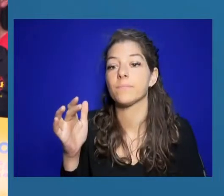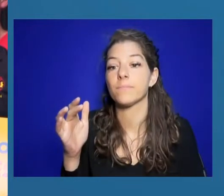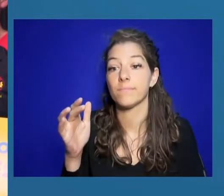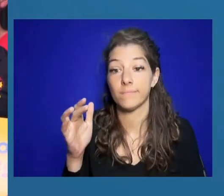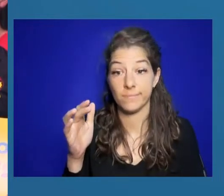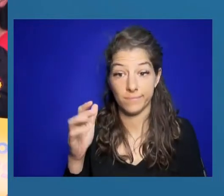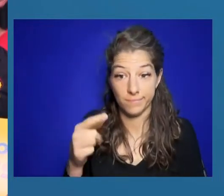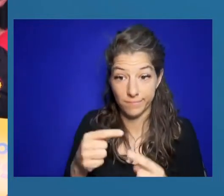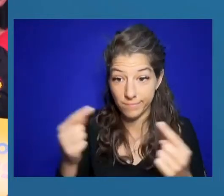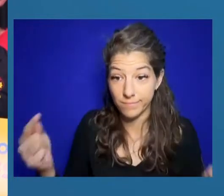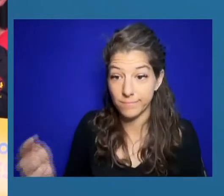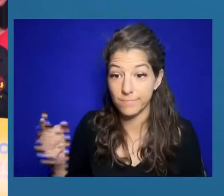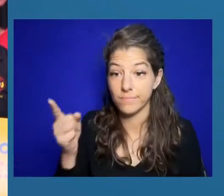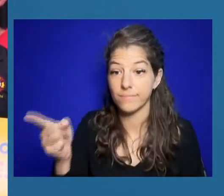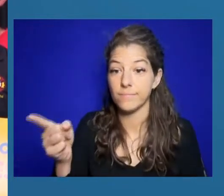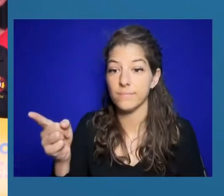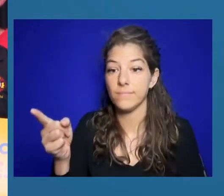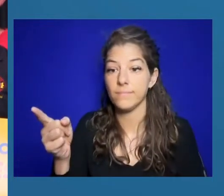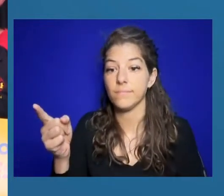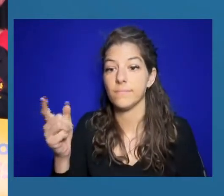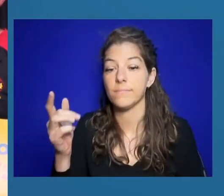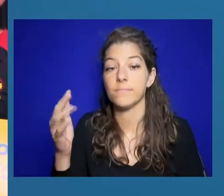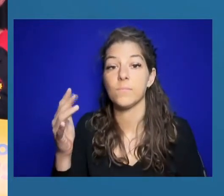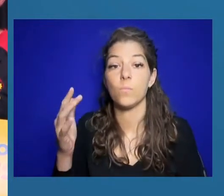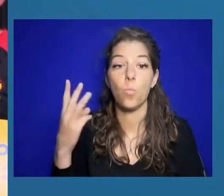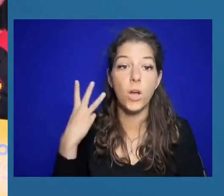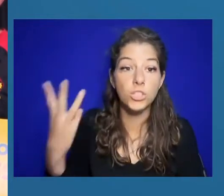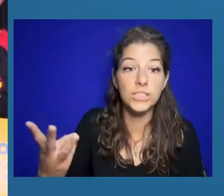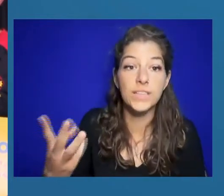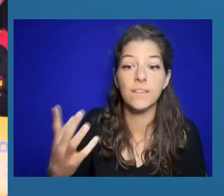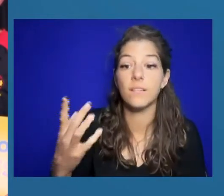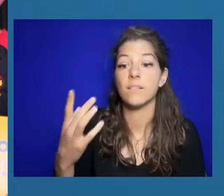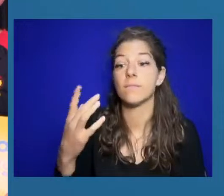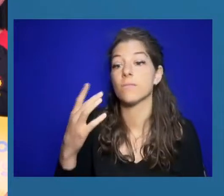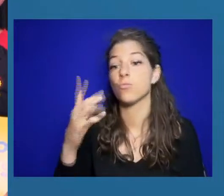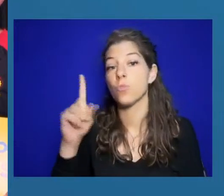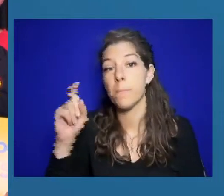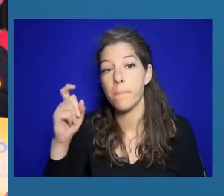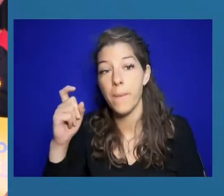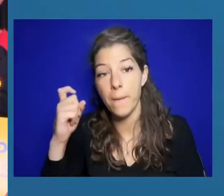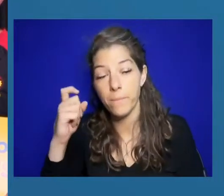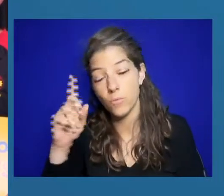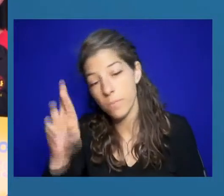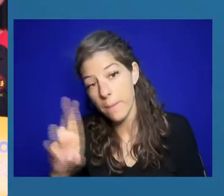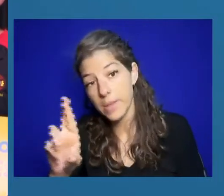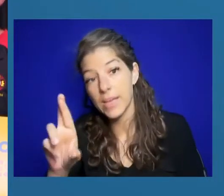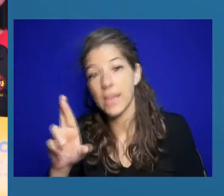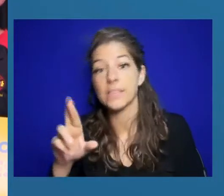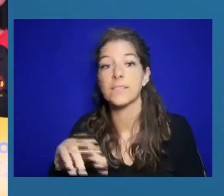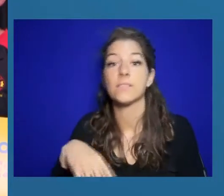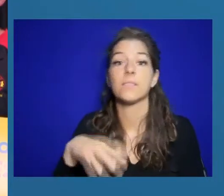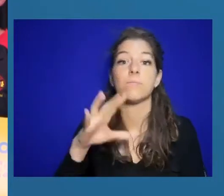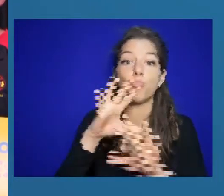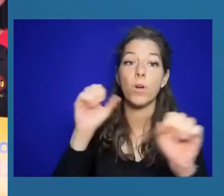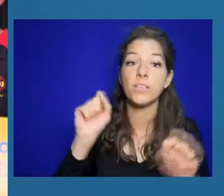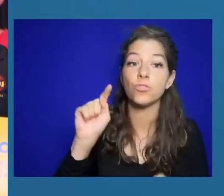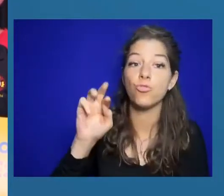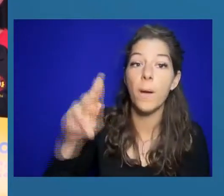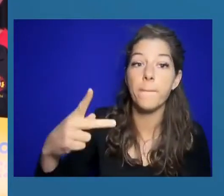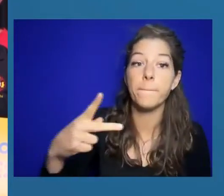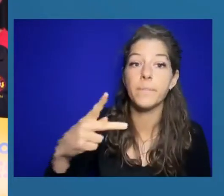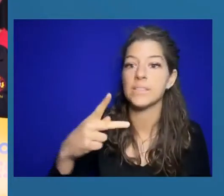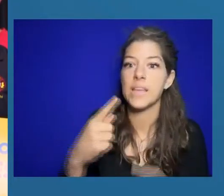aisle in Washington, the congressional Republicans, and President Trump is just the